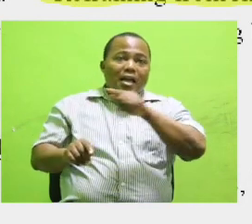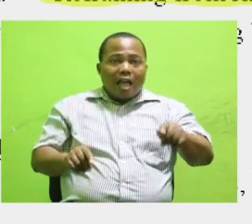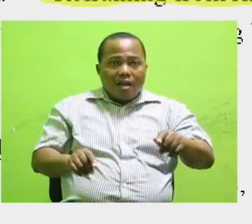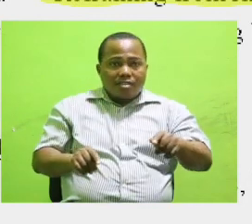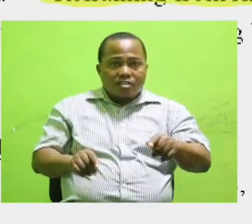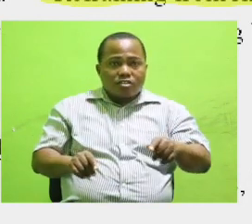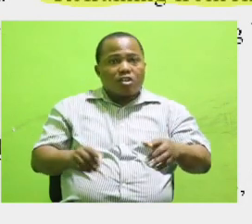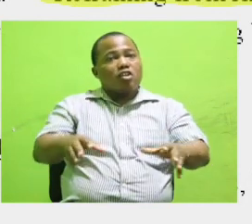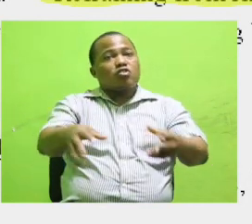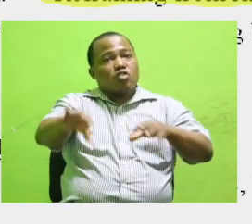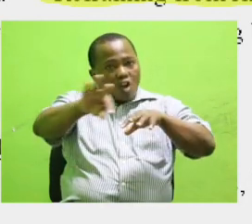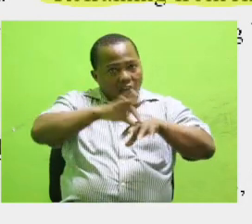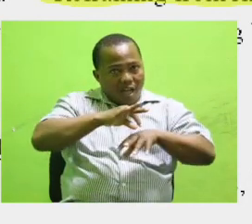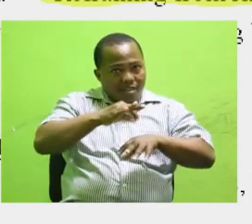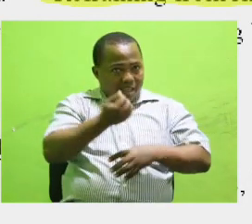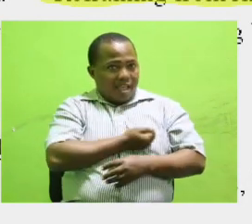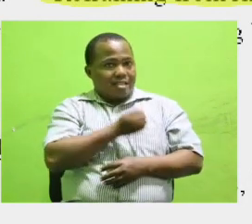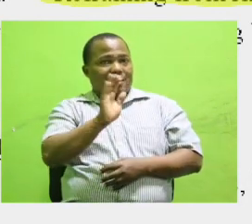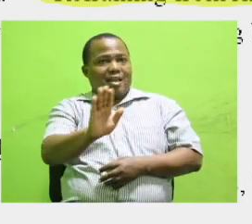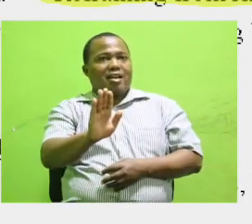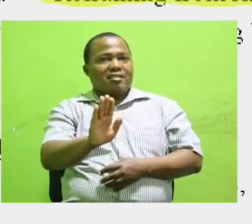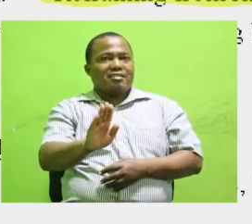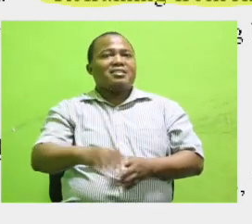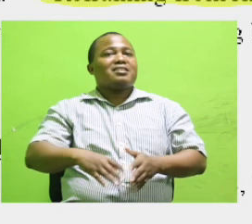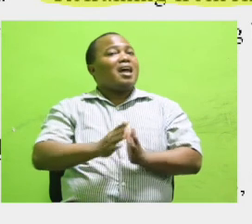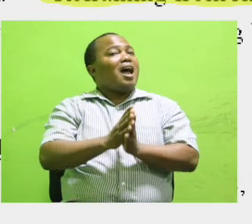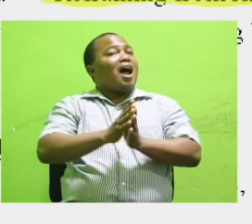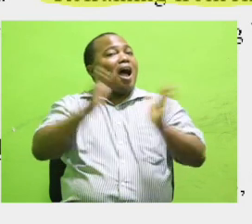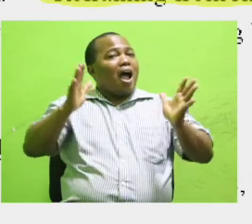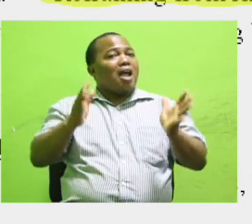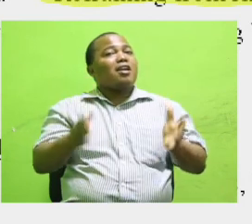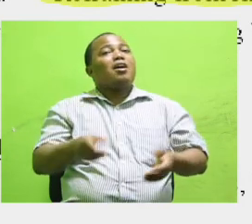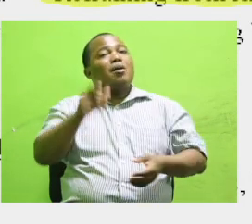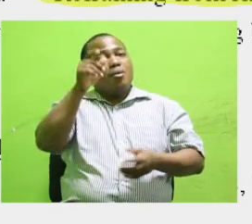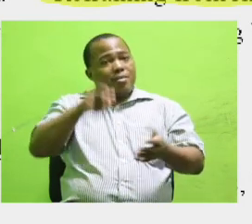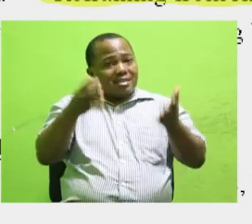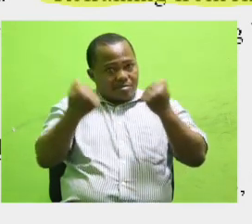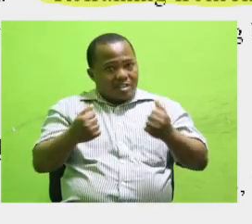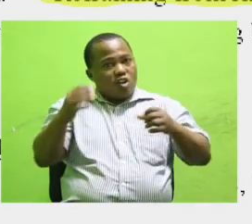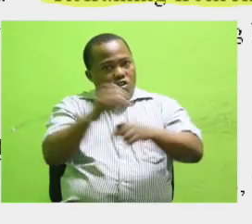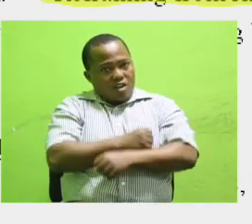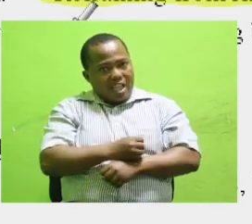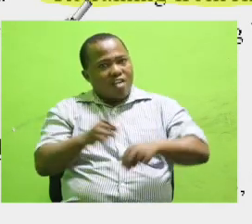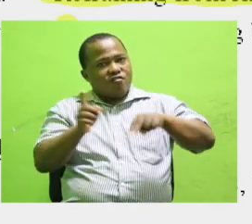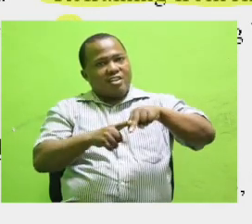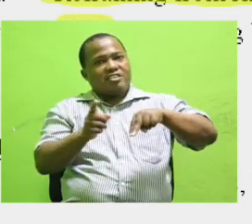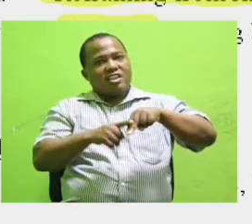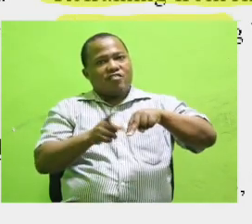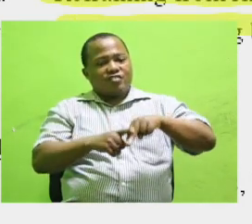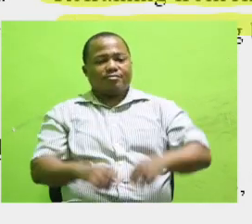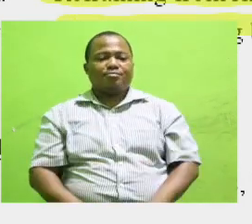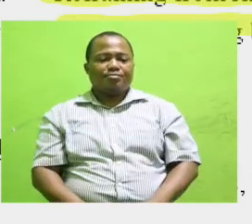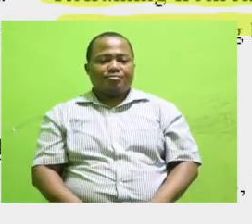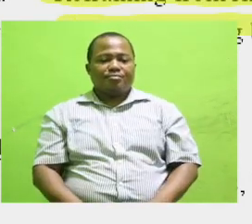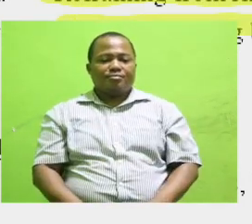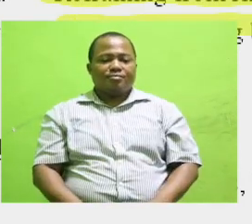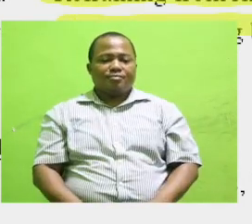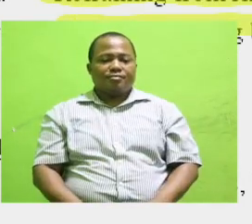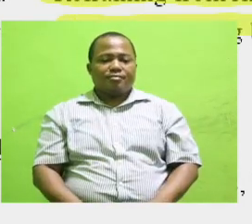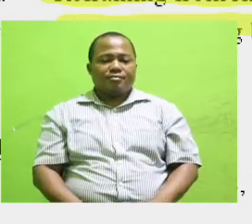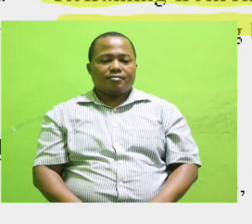borrowing it could make, or refraining from actually borrowing these personal items such as razors could